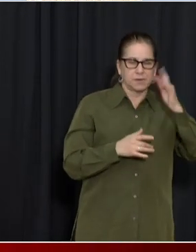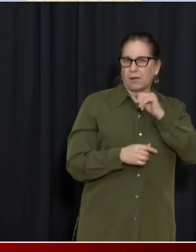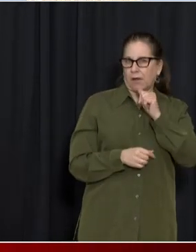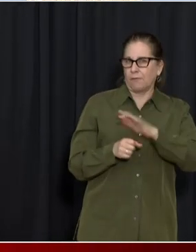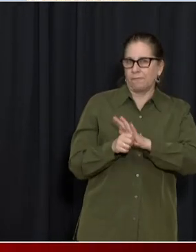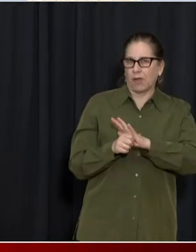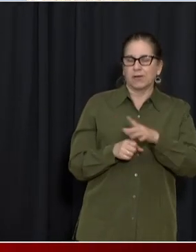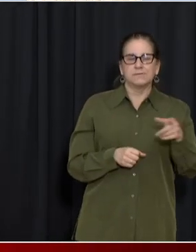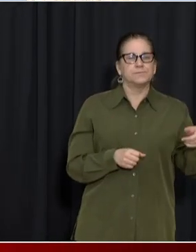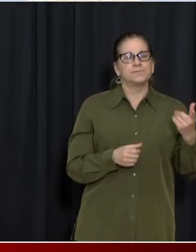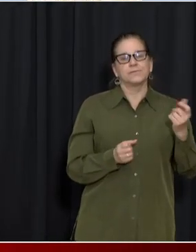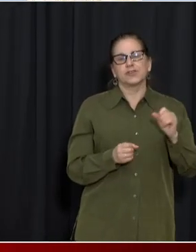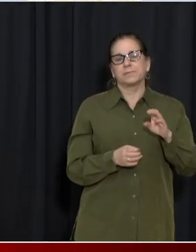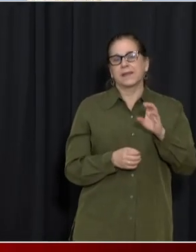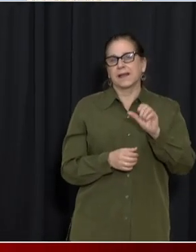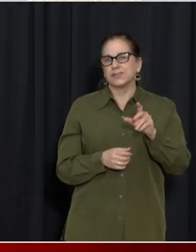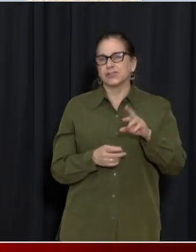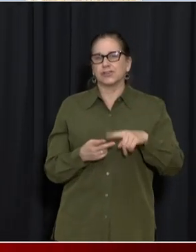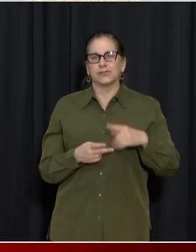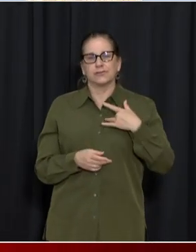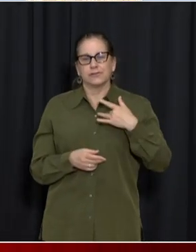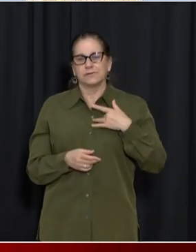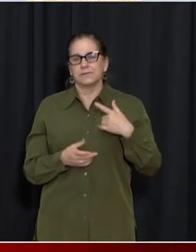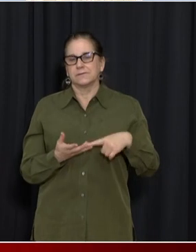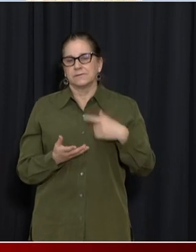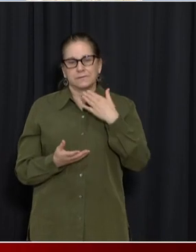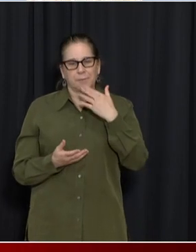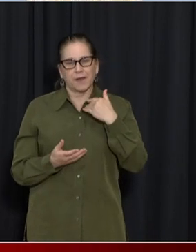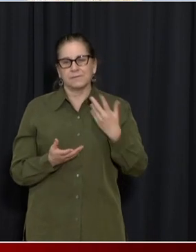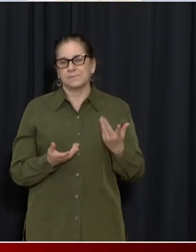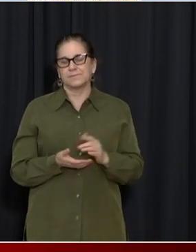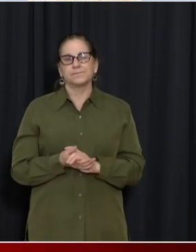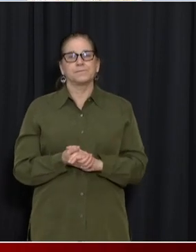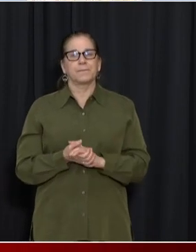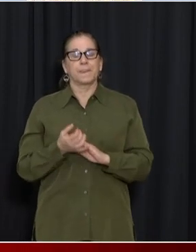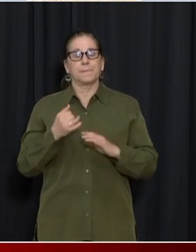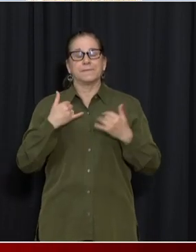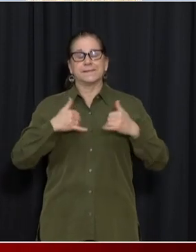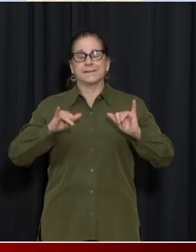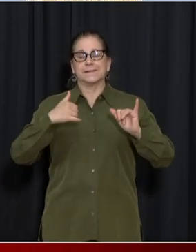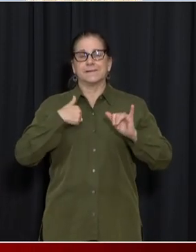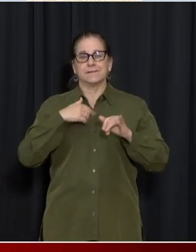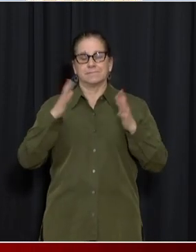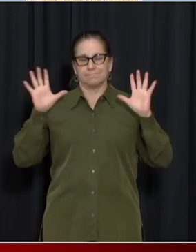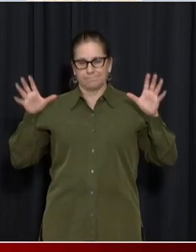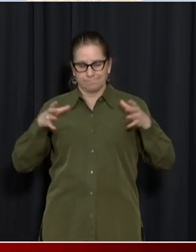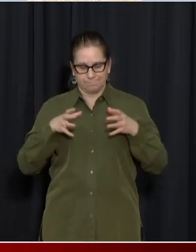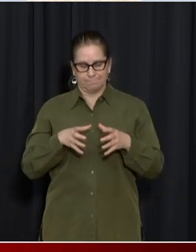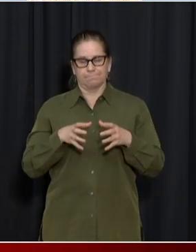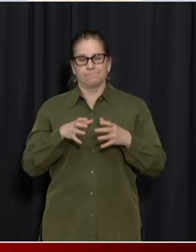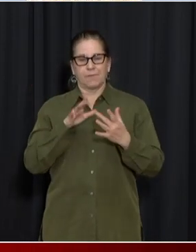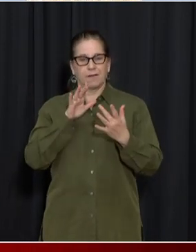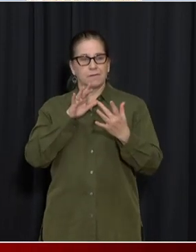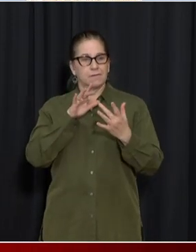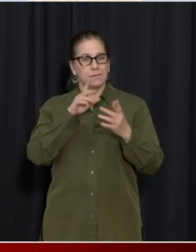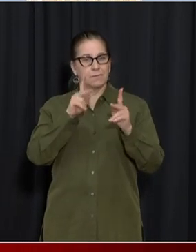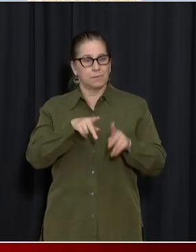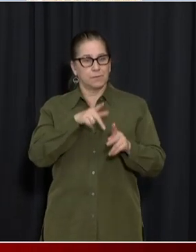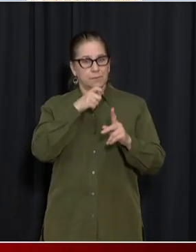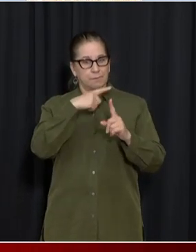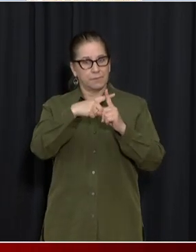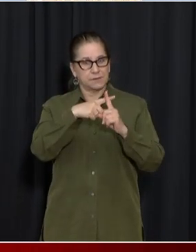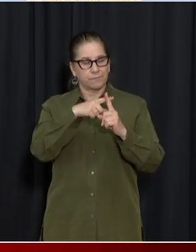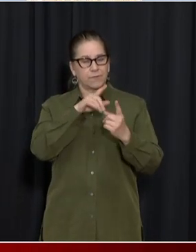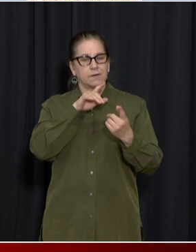talking to you about is our contact tracing capacity. And we are close to where we need to be with